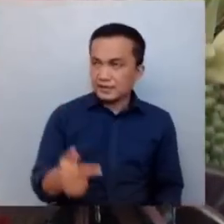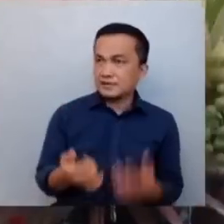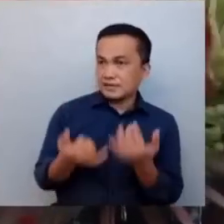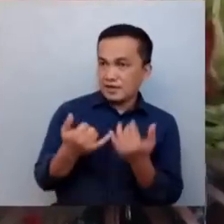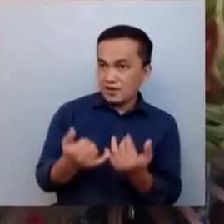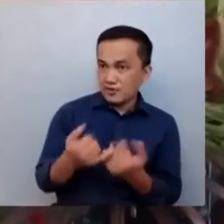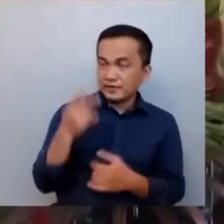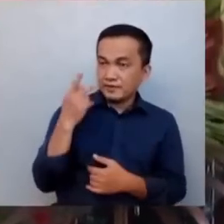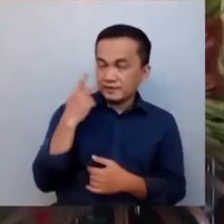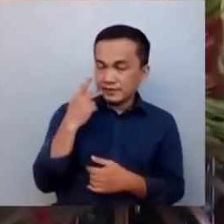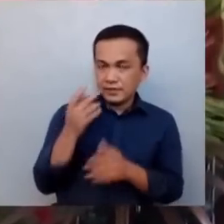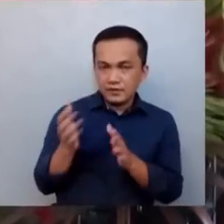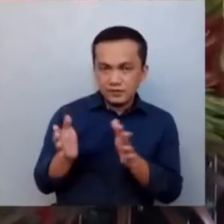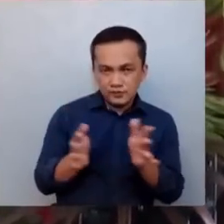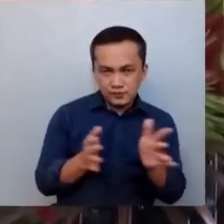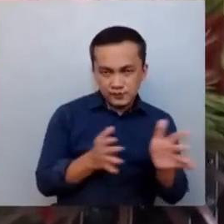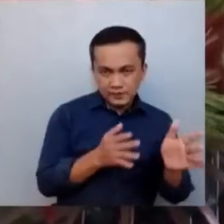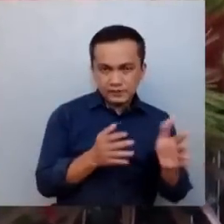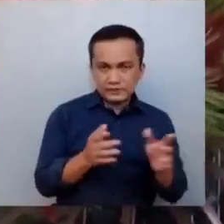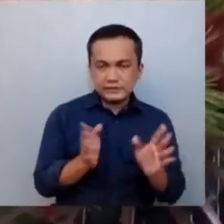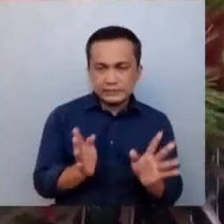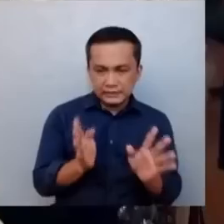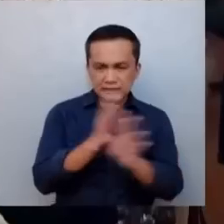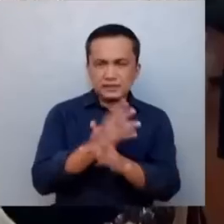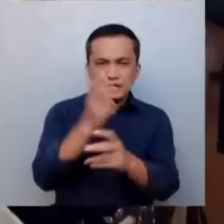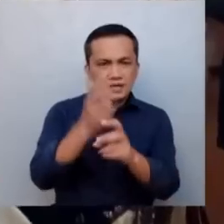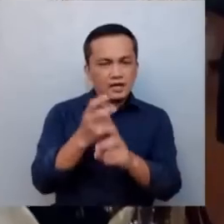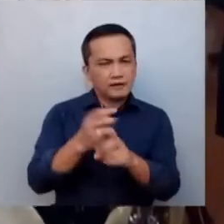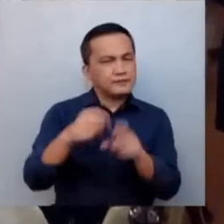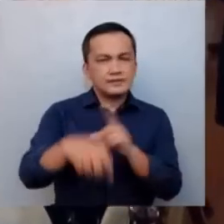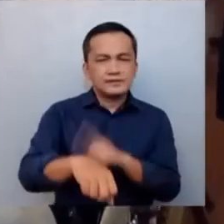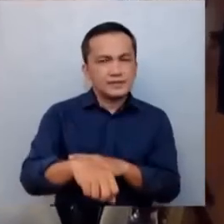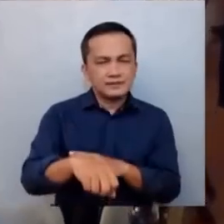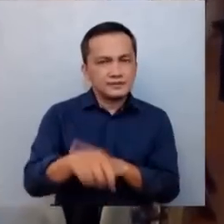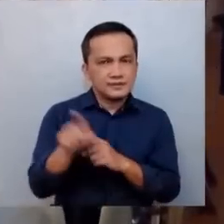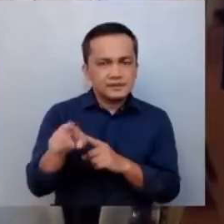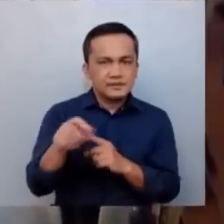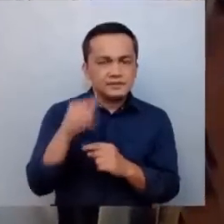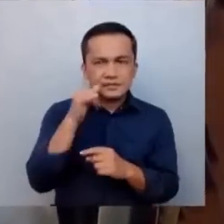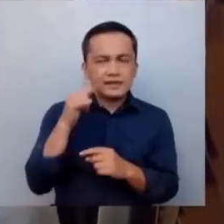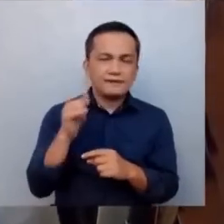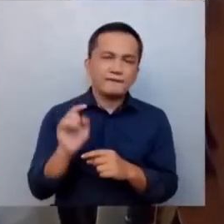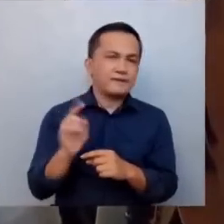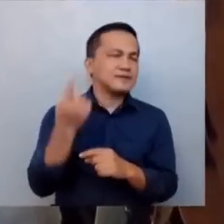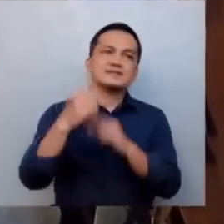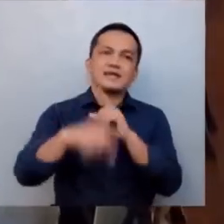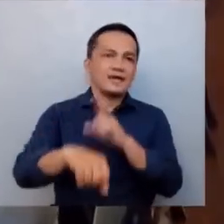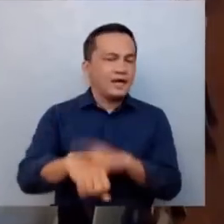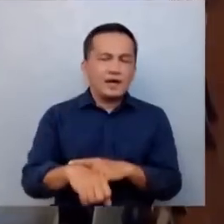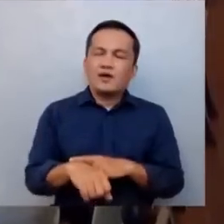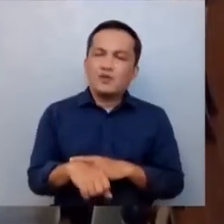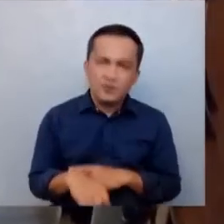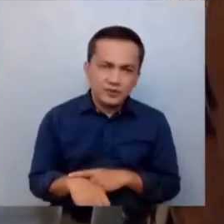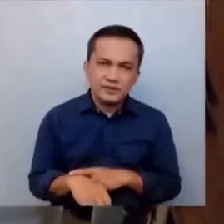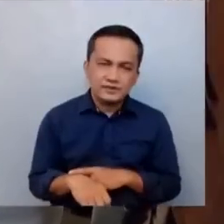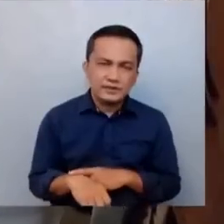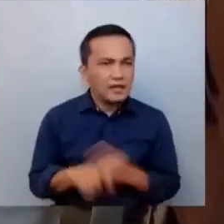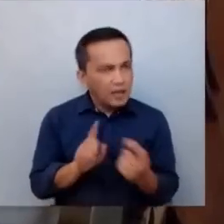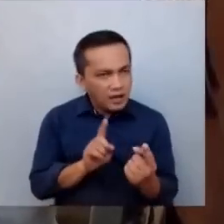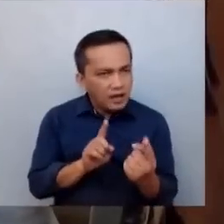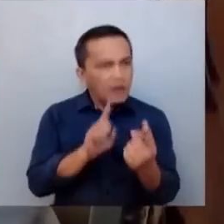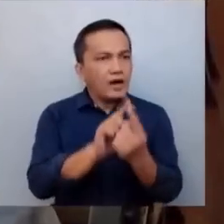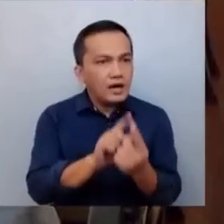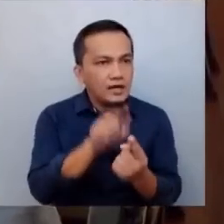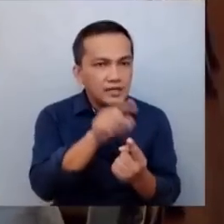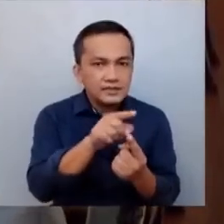right. We're still having a hard time, actually, because yesterday was the first time that we were able to meet